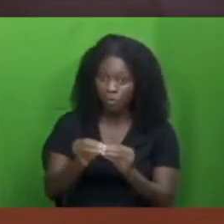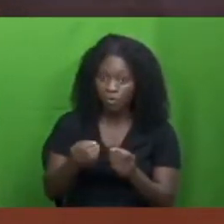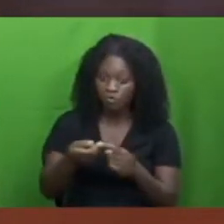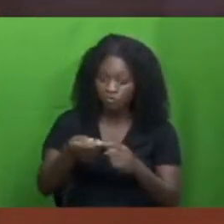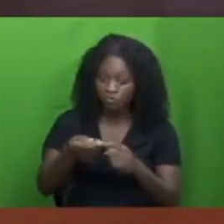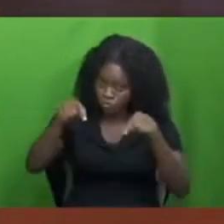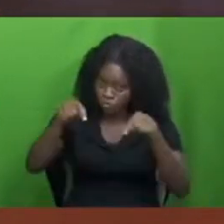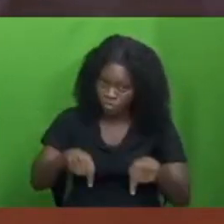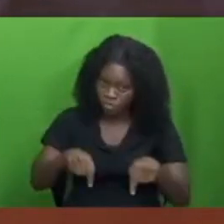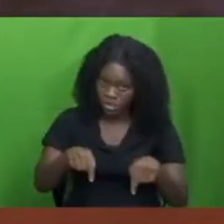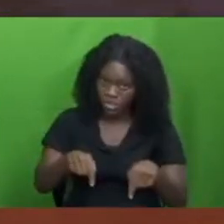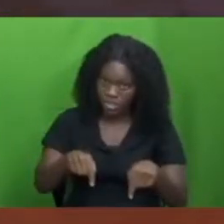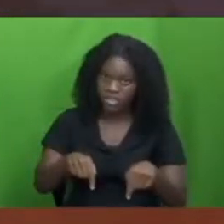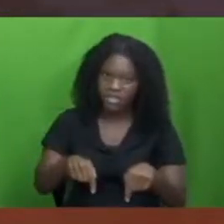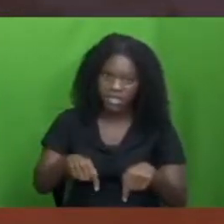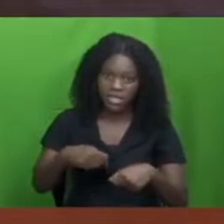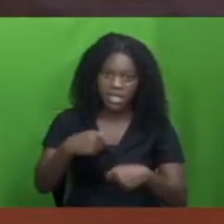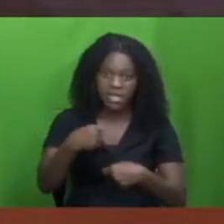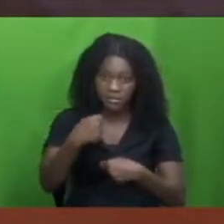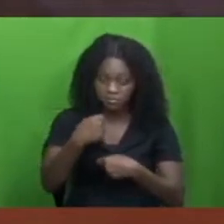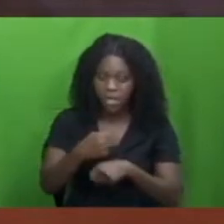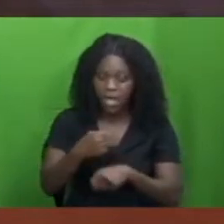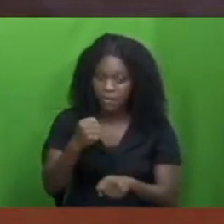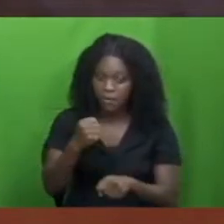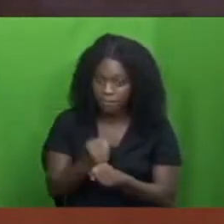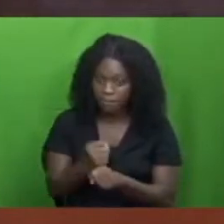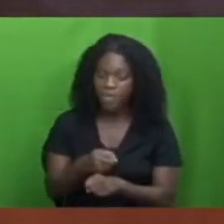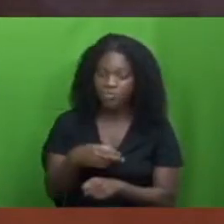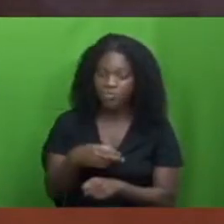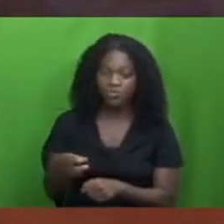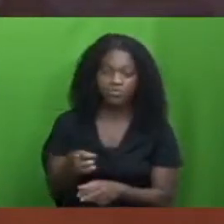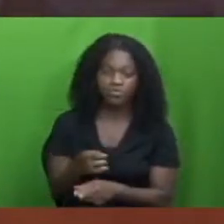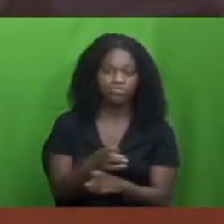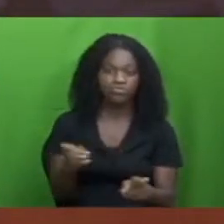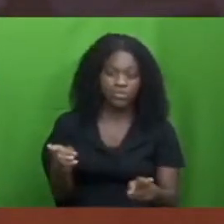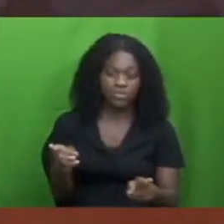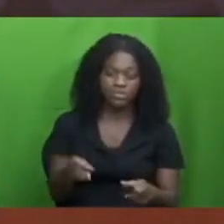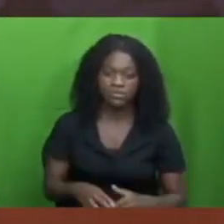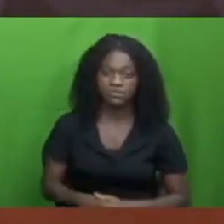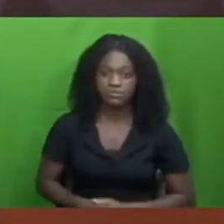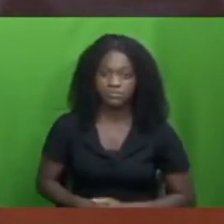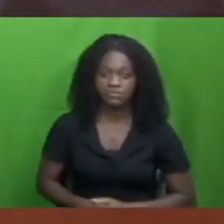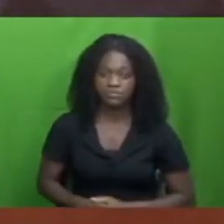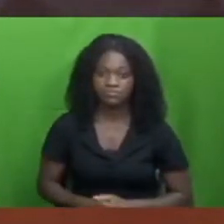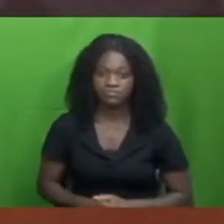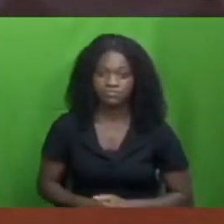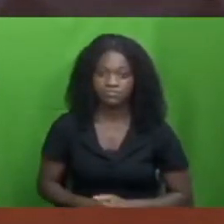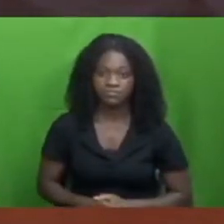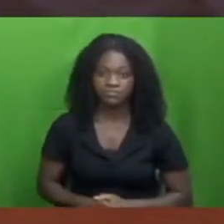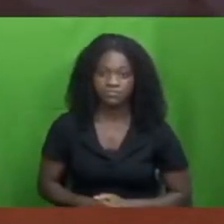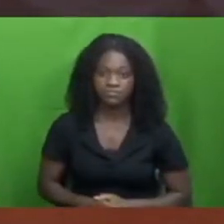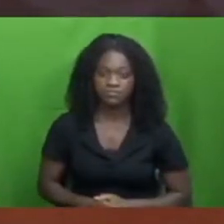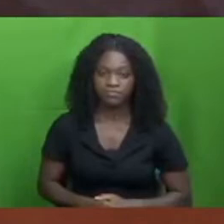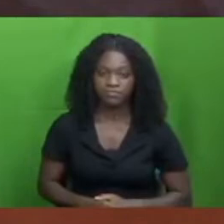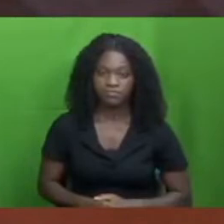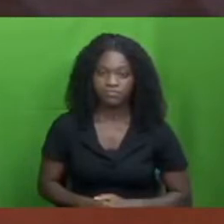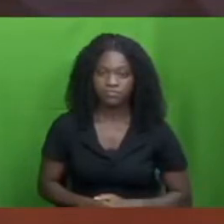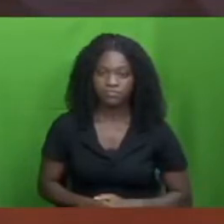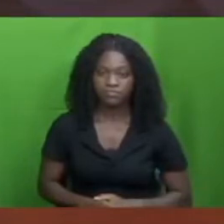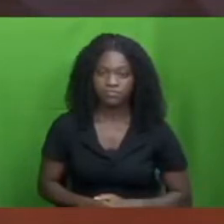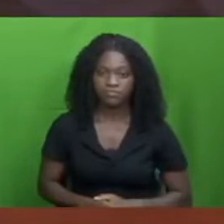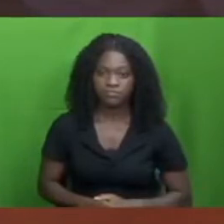sitting today. We did direct last week that there will be extended sitting from today, and provision